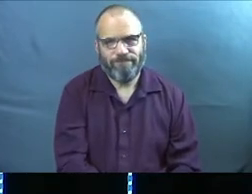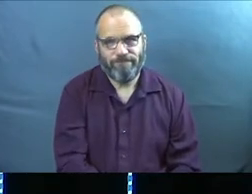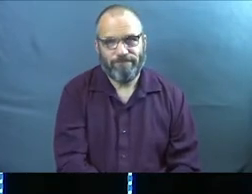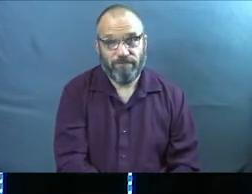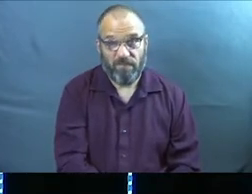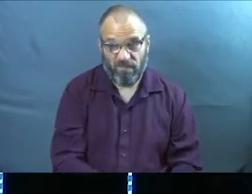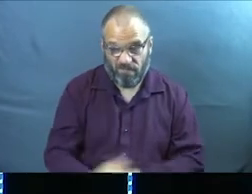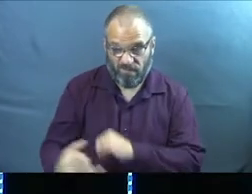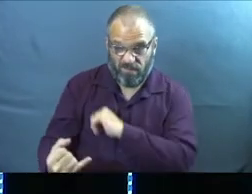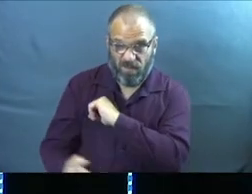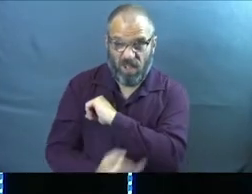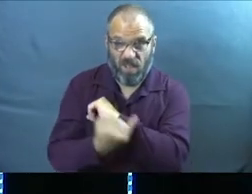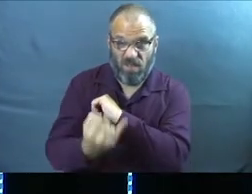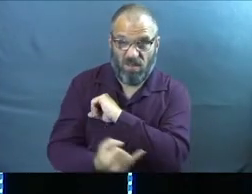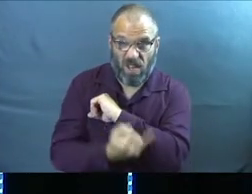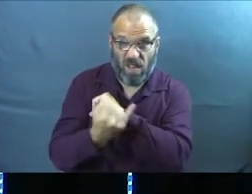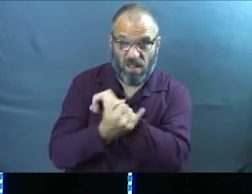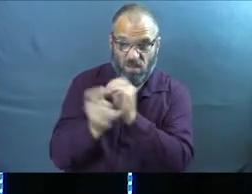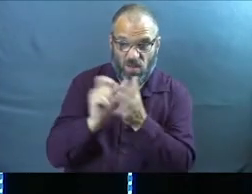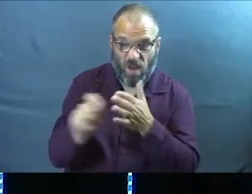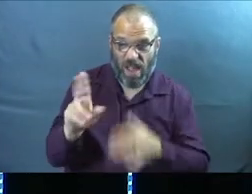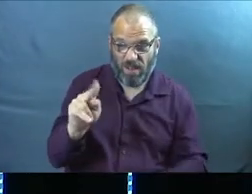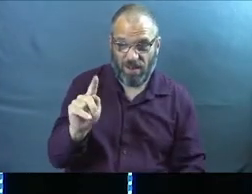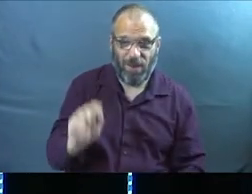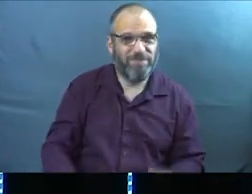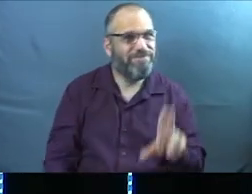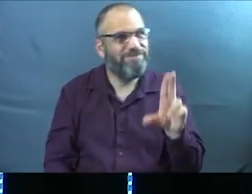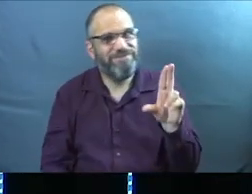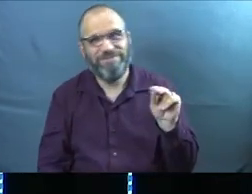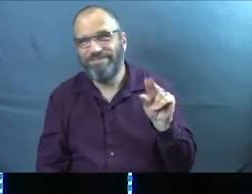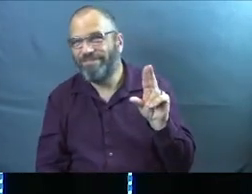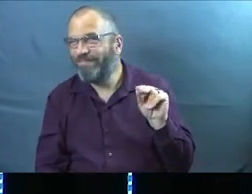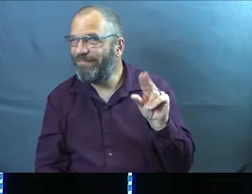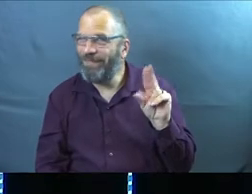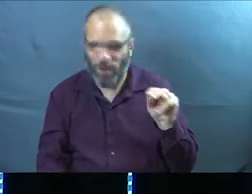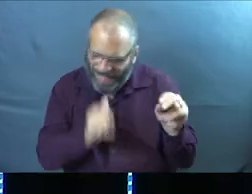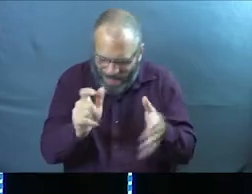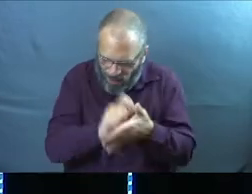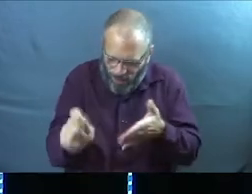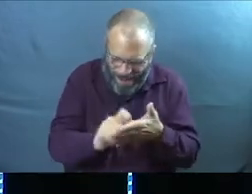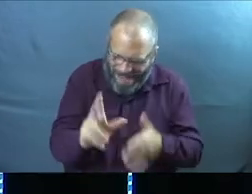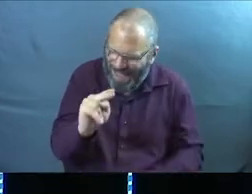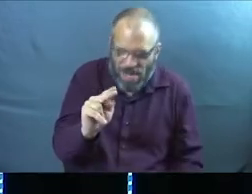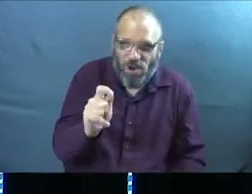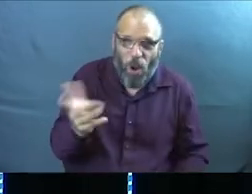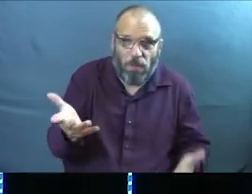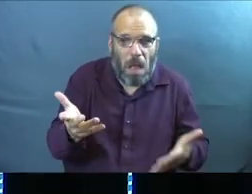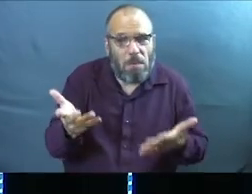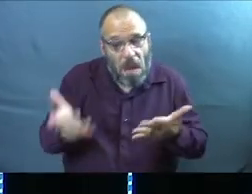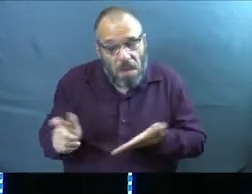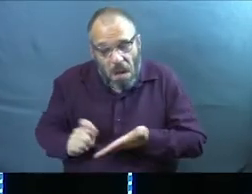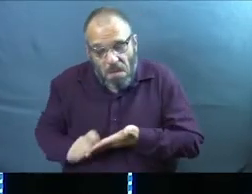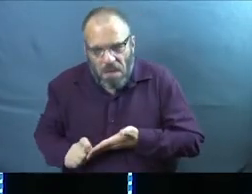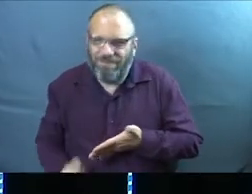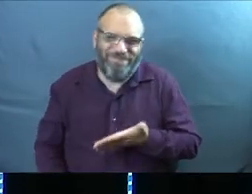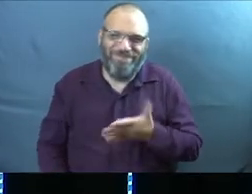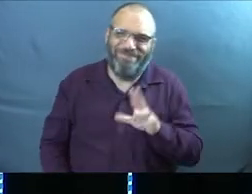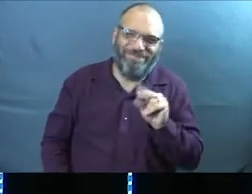Did Jacob write the note? No. No, he didn't write that thing. I mean, it's possible, but